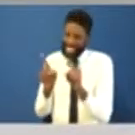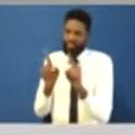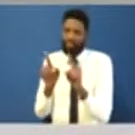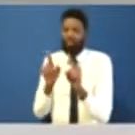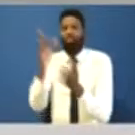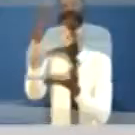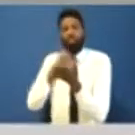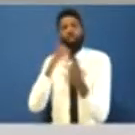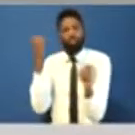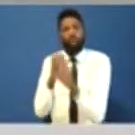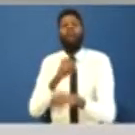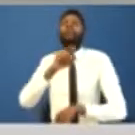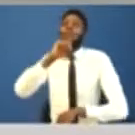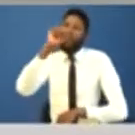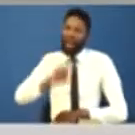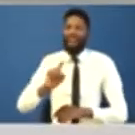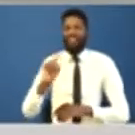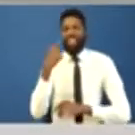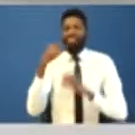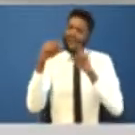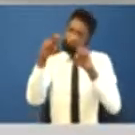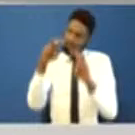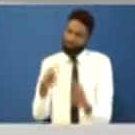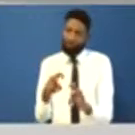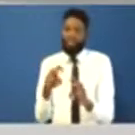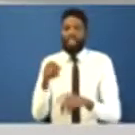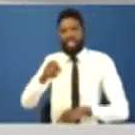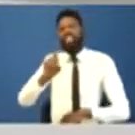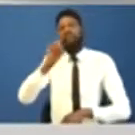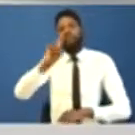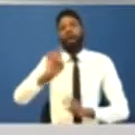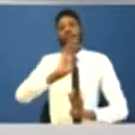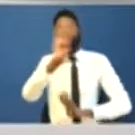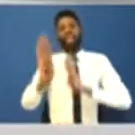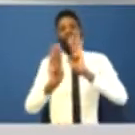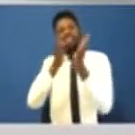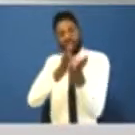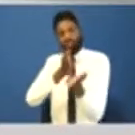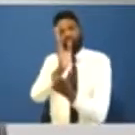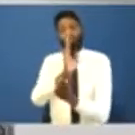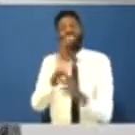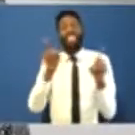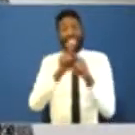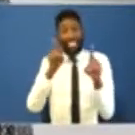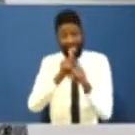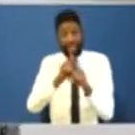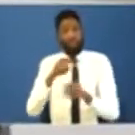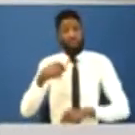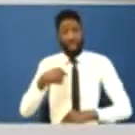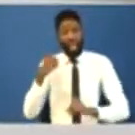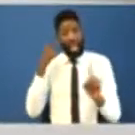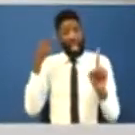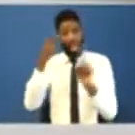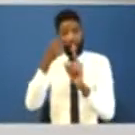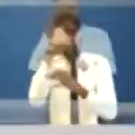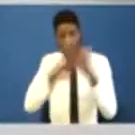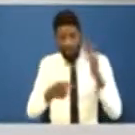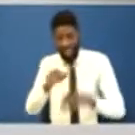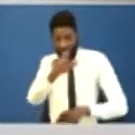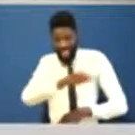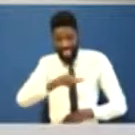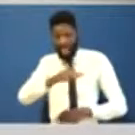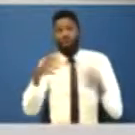vetted and we are they should be people of integrity i'm also looking at cutting down the loopholes of